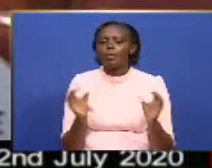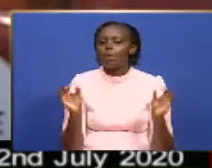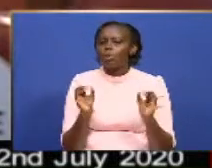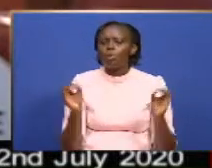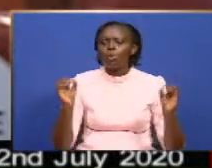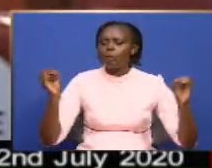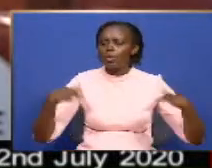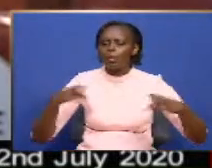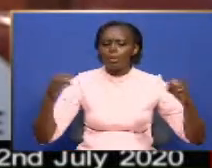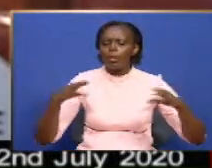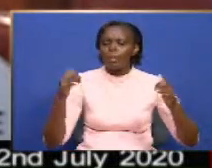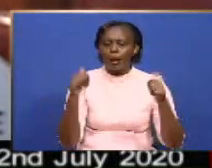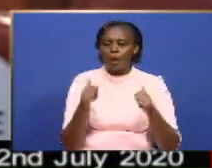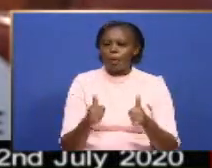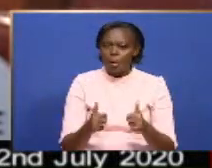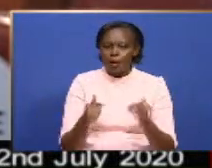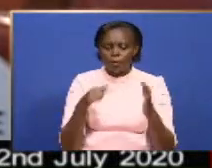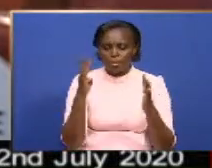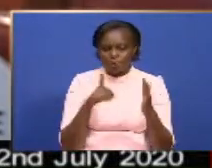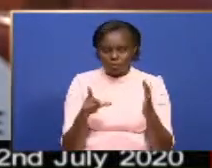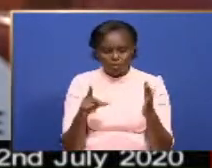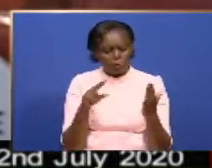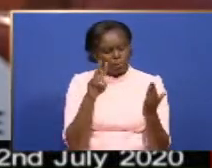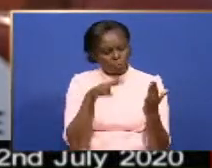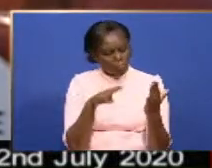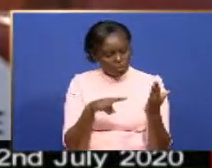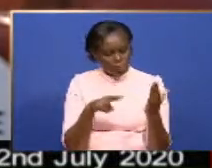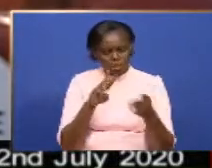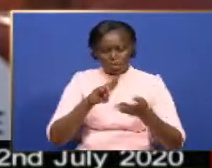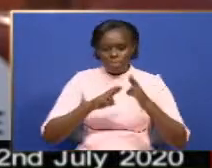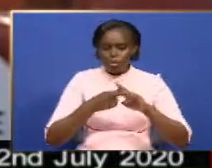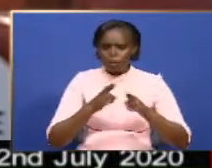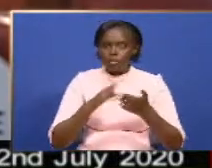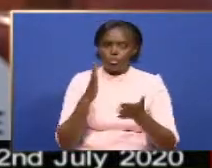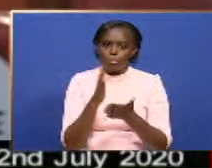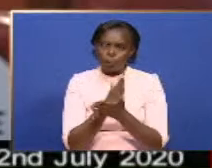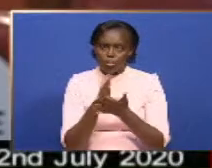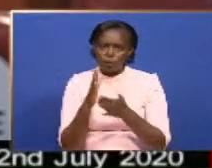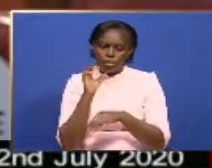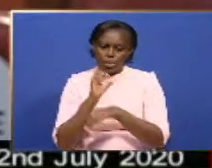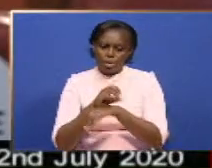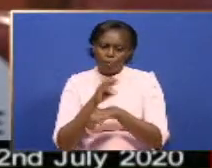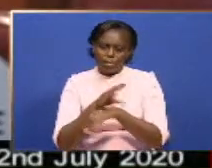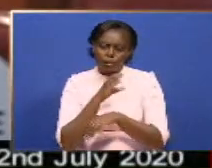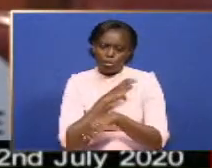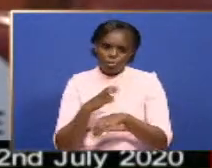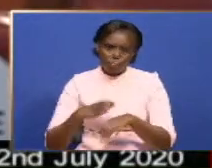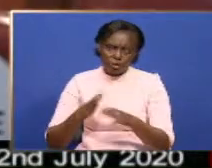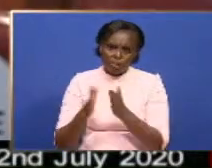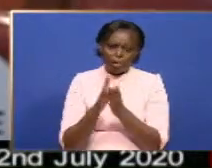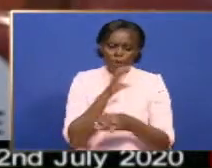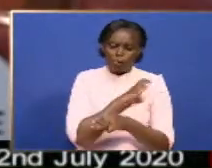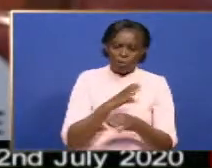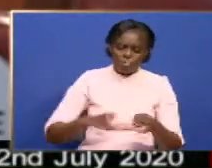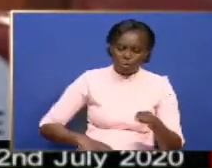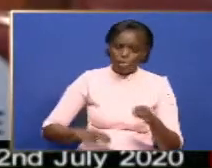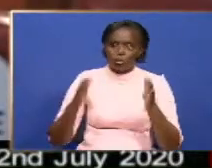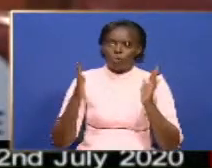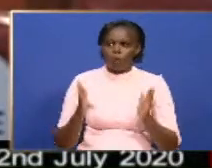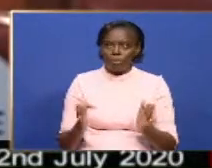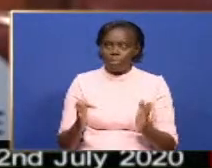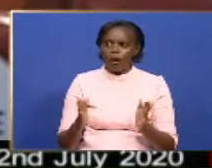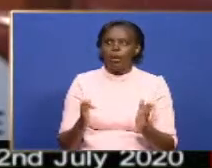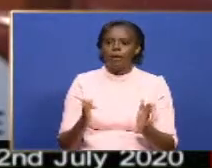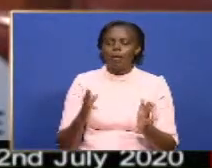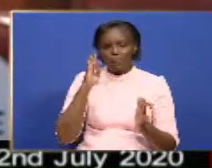clear in this bill, and I think we can look at it, the relationship between the advisory committee and the commissioner. Looking at it superficially,